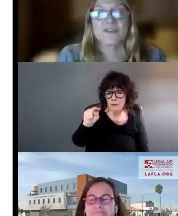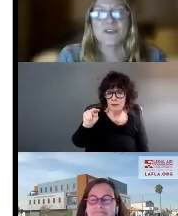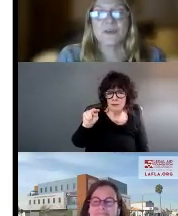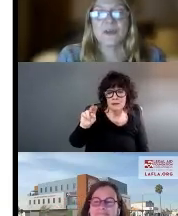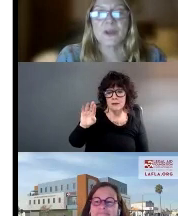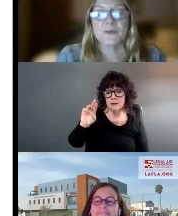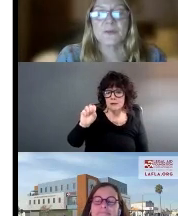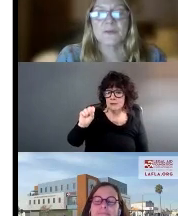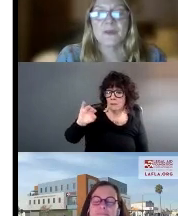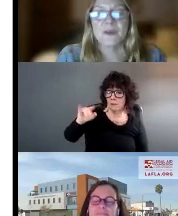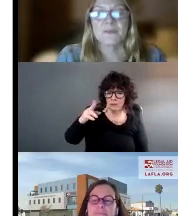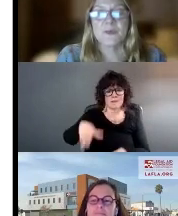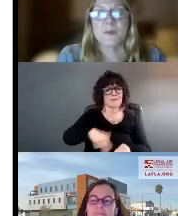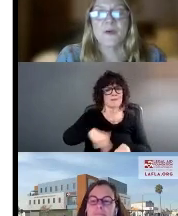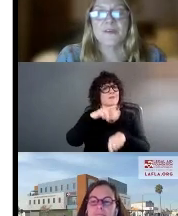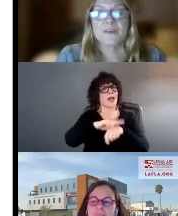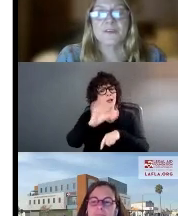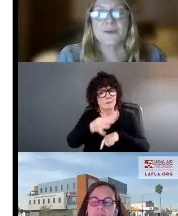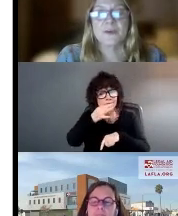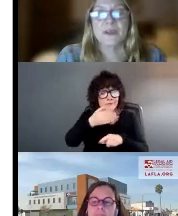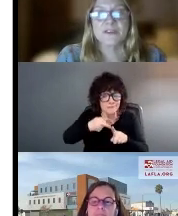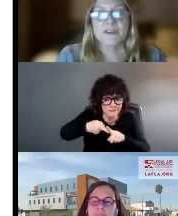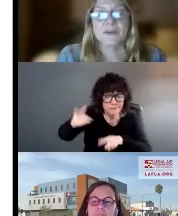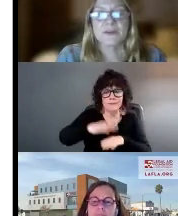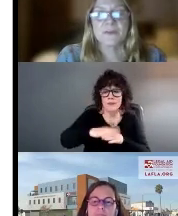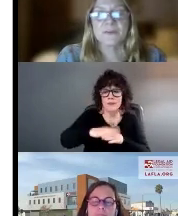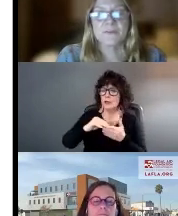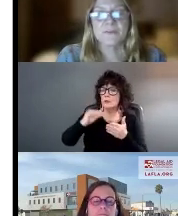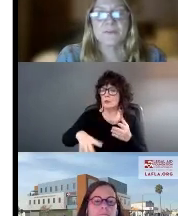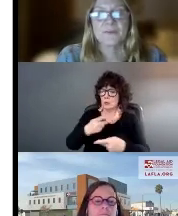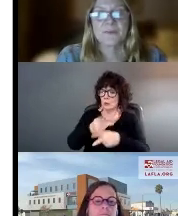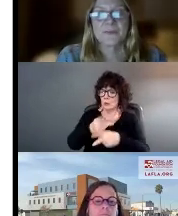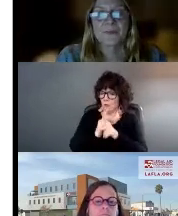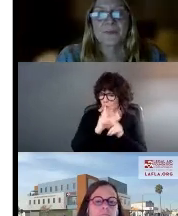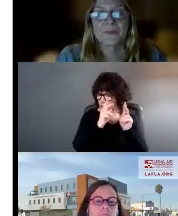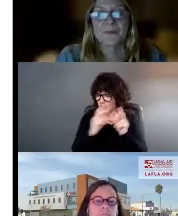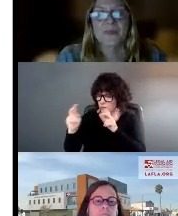on student loan and for-profit school issues.